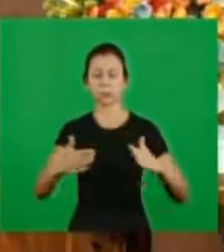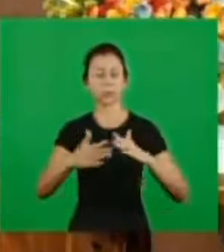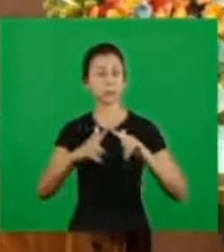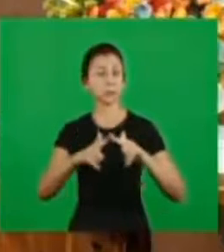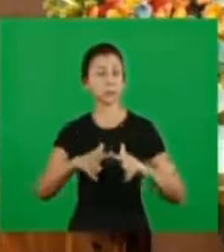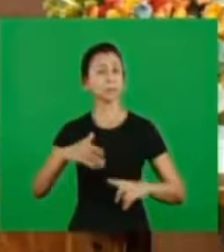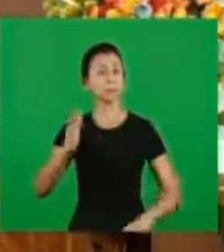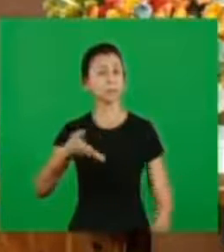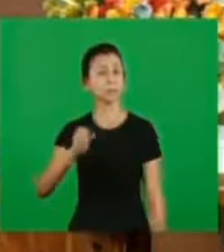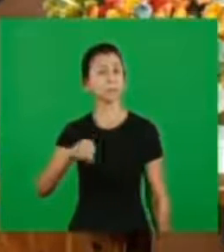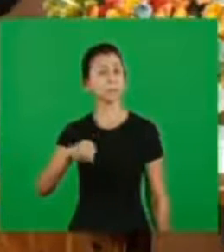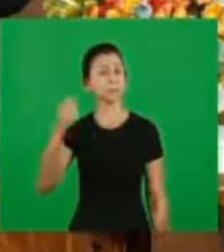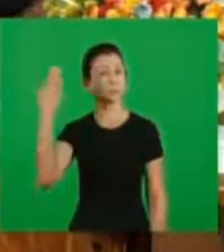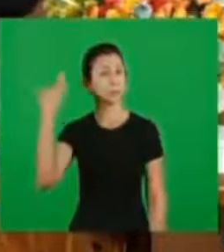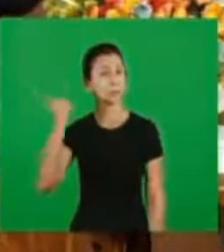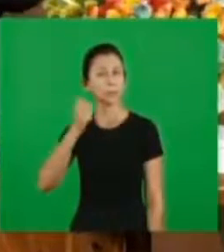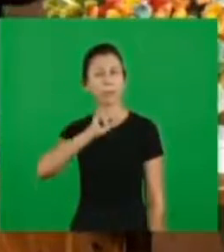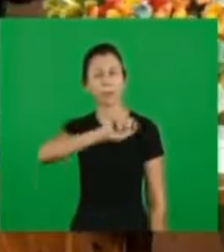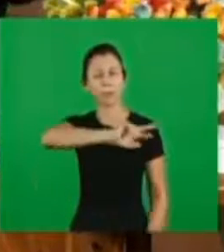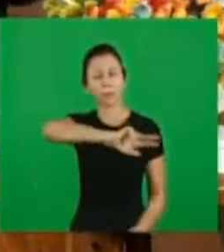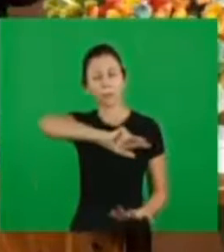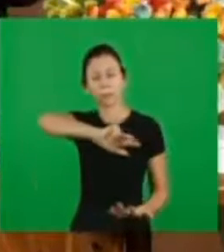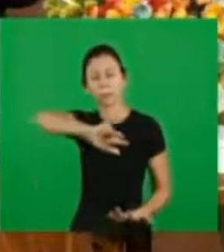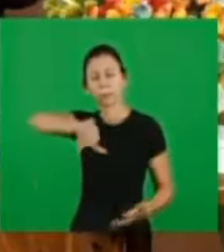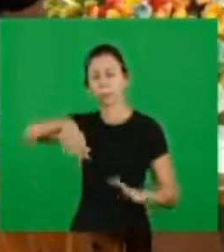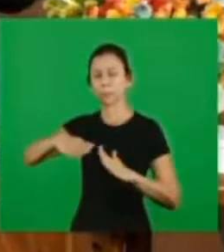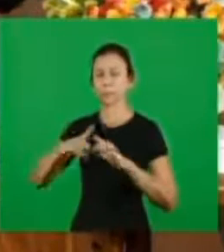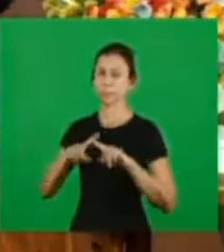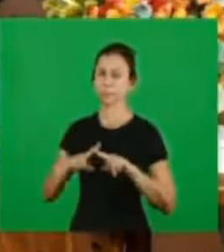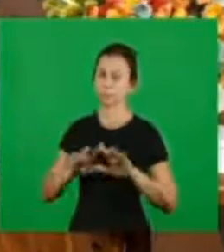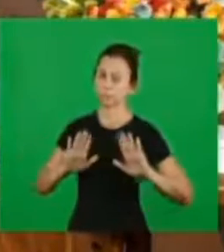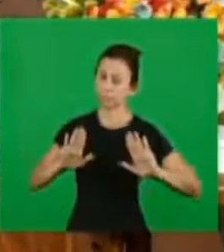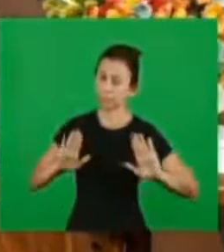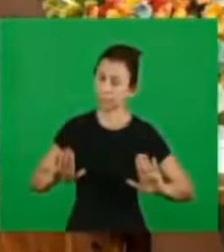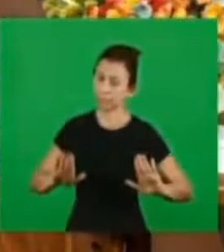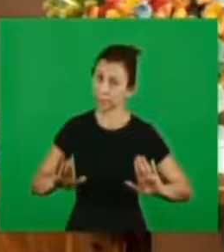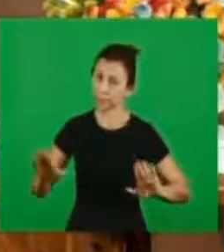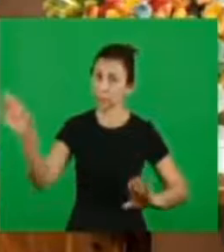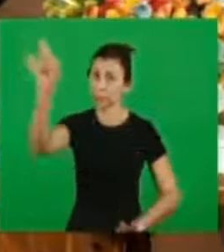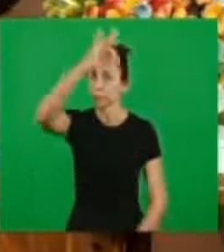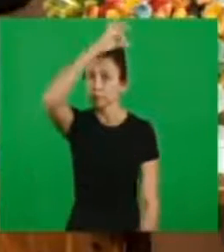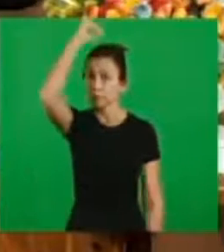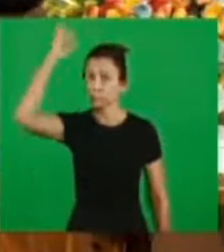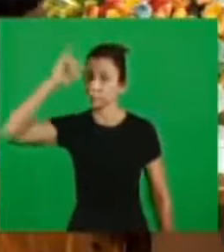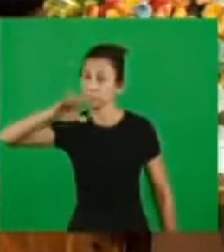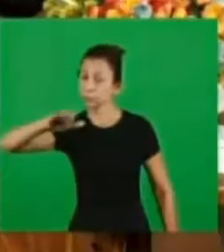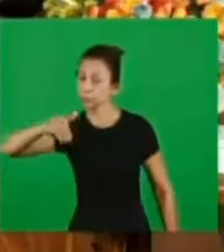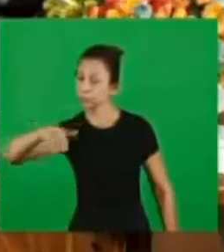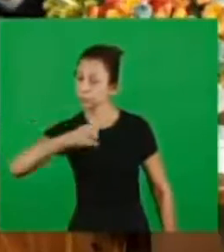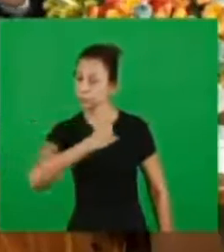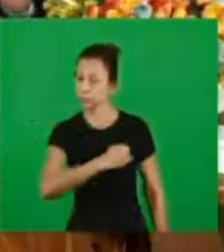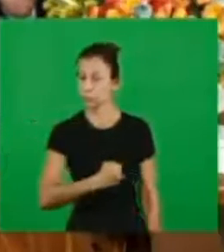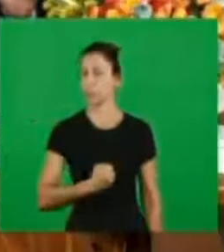Corinthians, and there were other churches. But the Holy Spirit calls John,